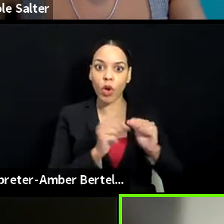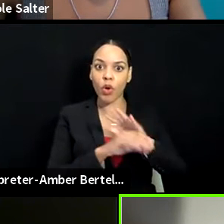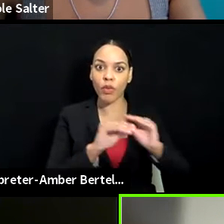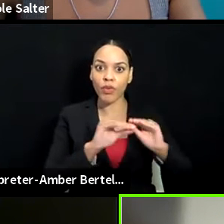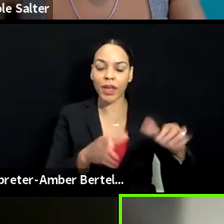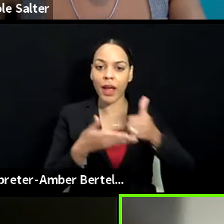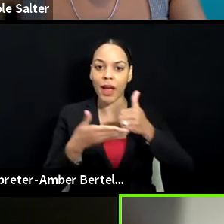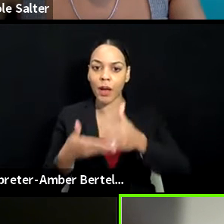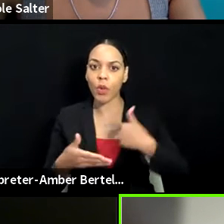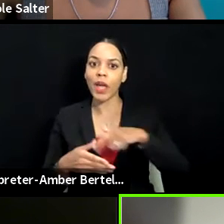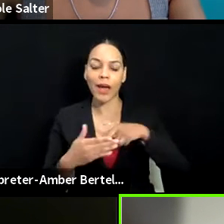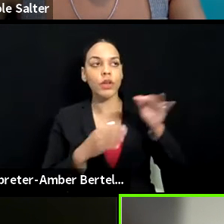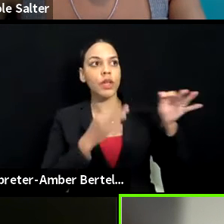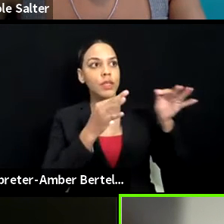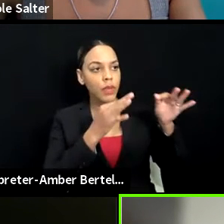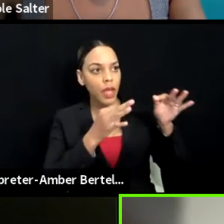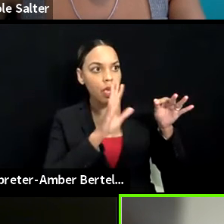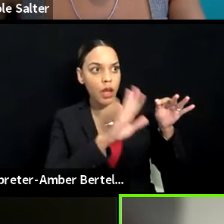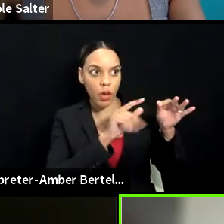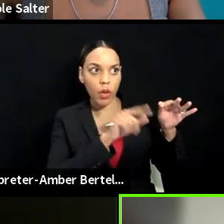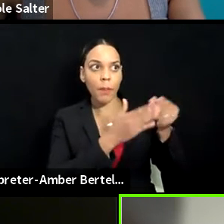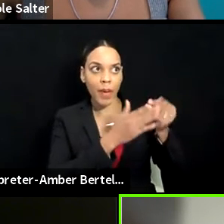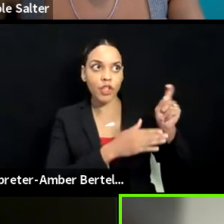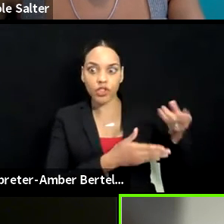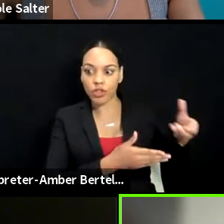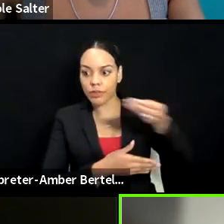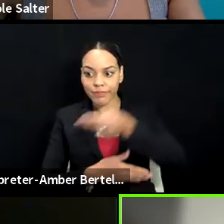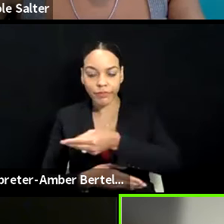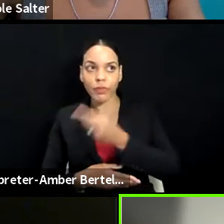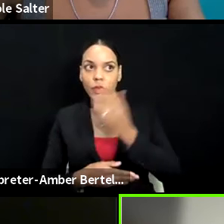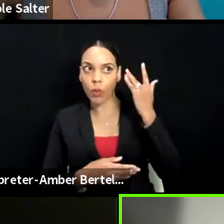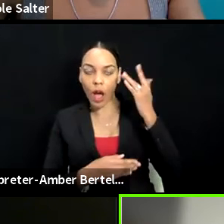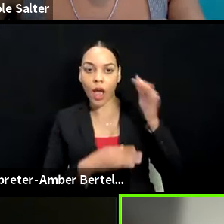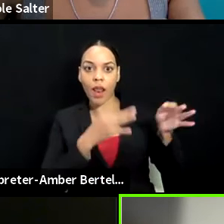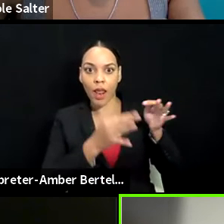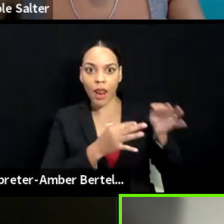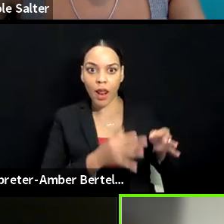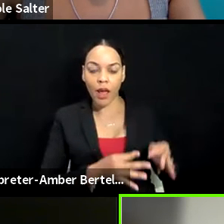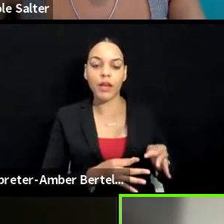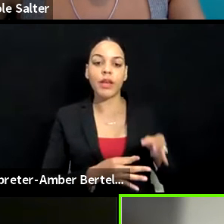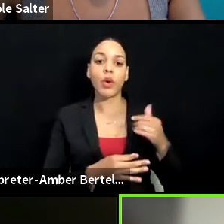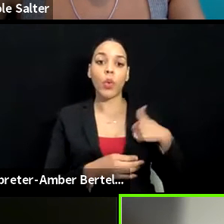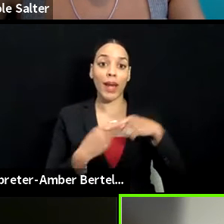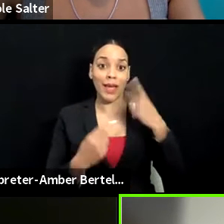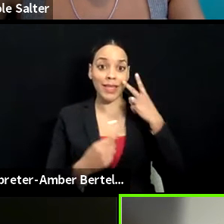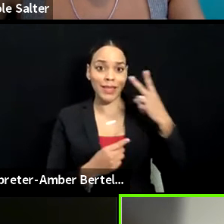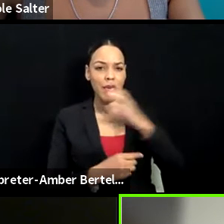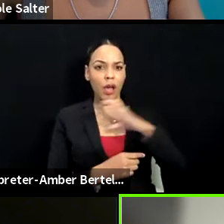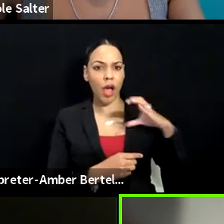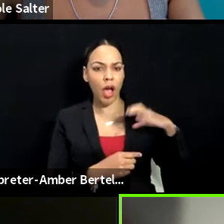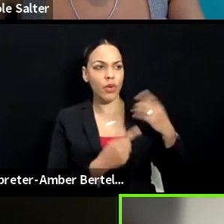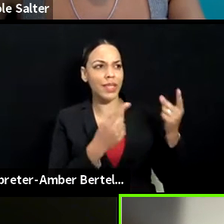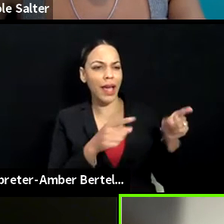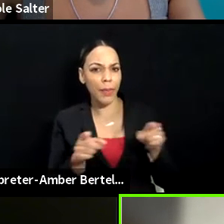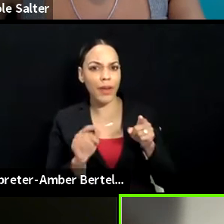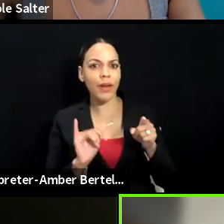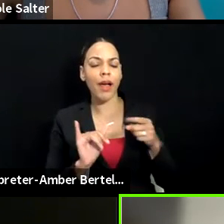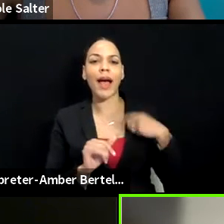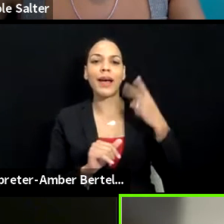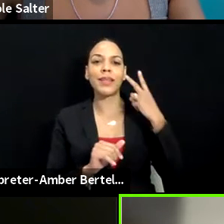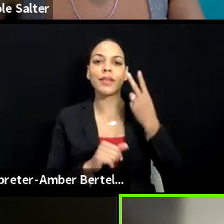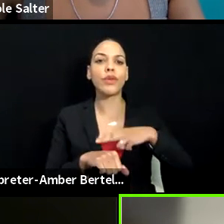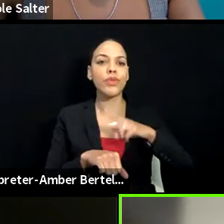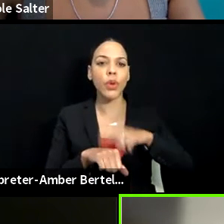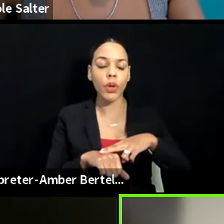Congress why tribal nations should also be funded in addition to state governments. When I see what's happening with Congress and everything else, I see, oh, of course, you